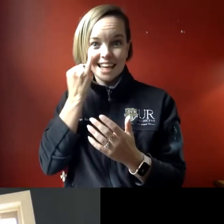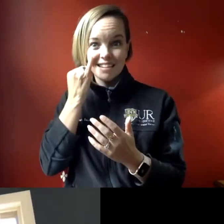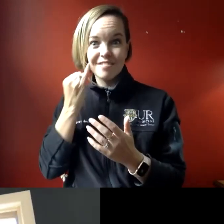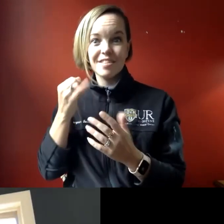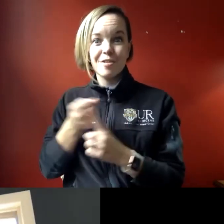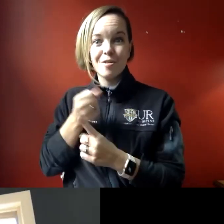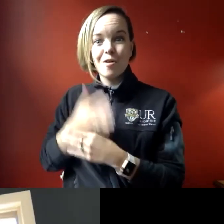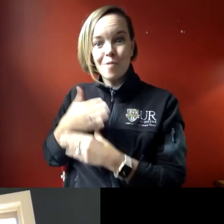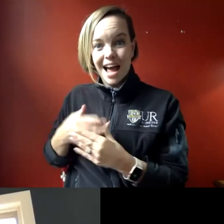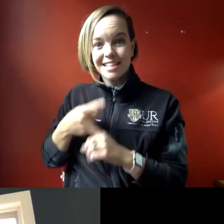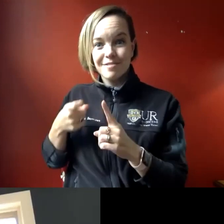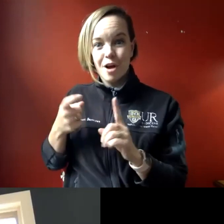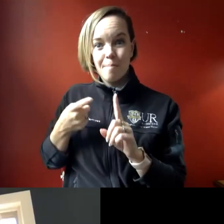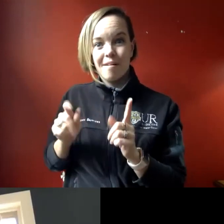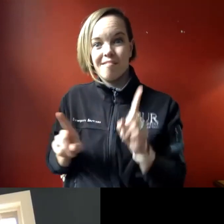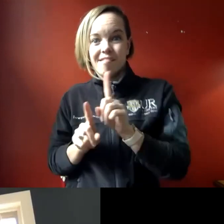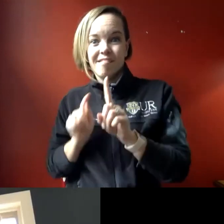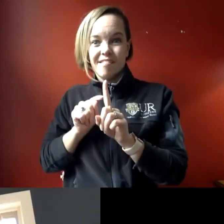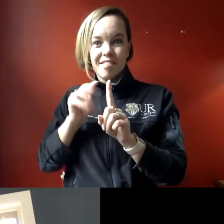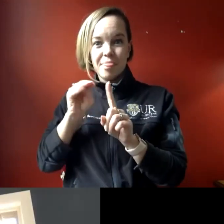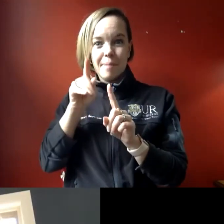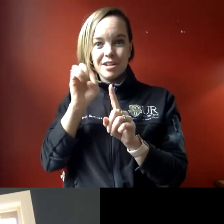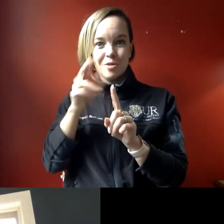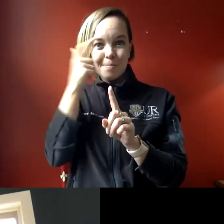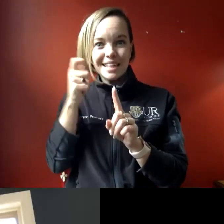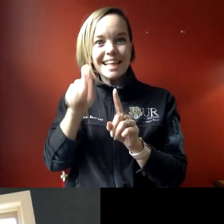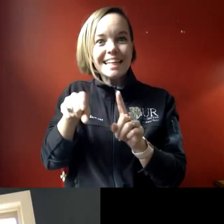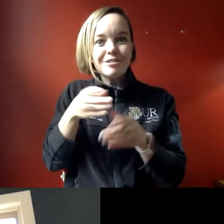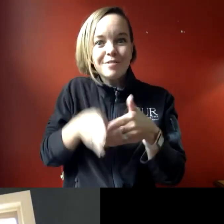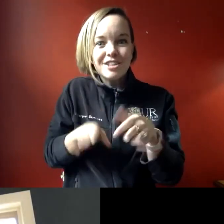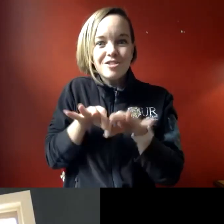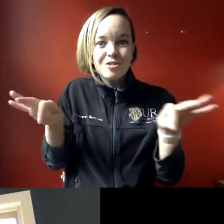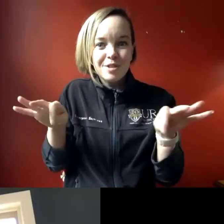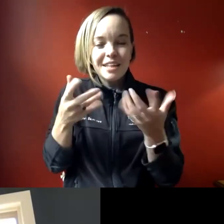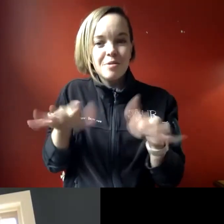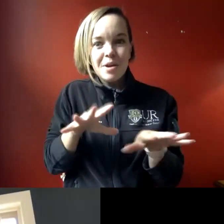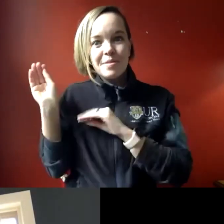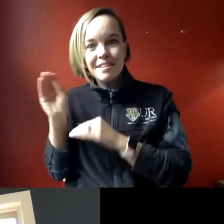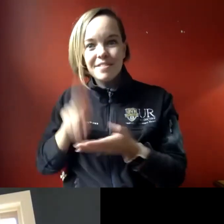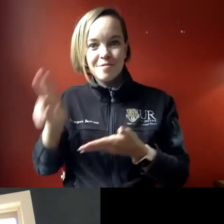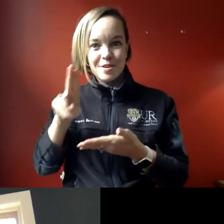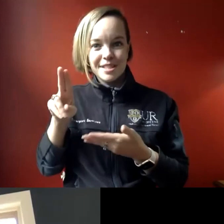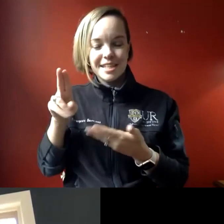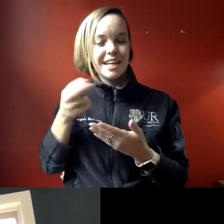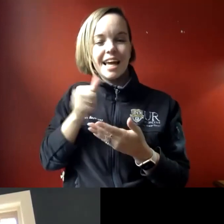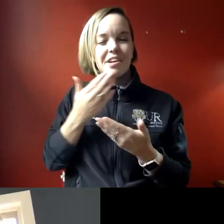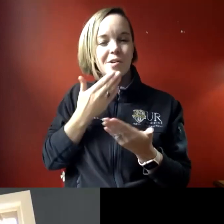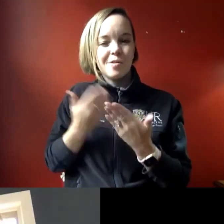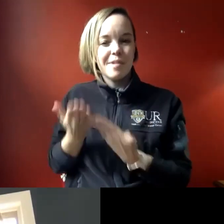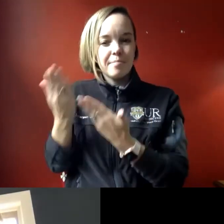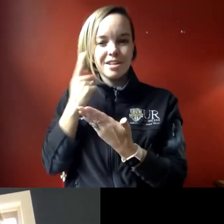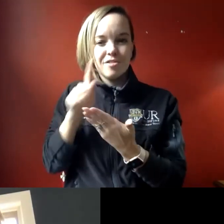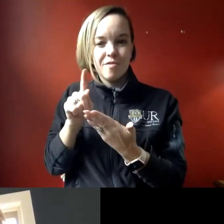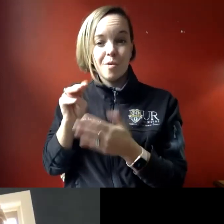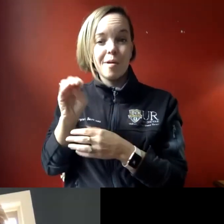to receive or finish their degree or education rather than leaving. Are there good recommendations for mentees in academic settings to